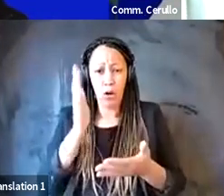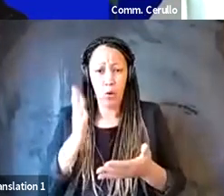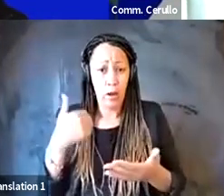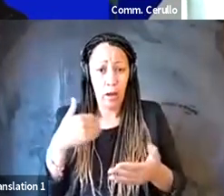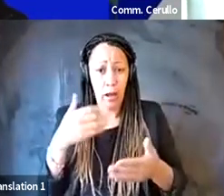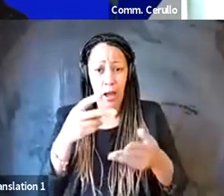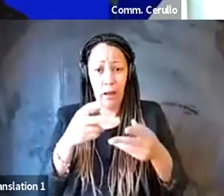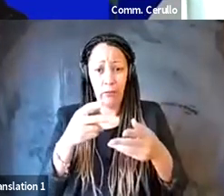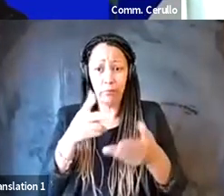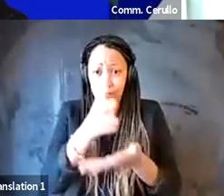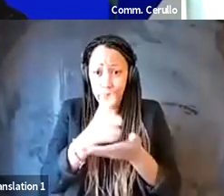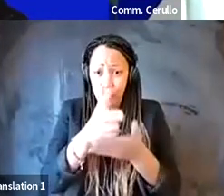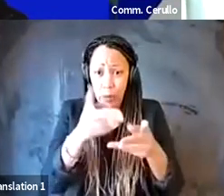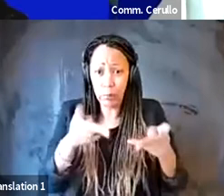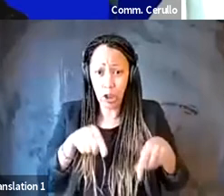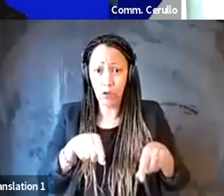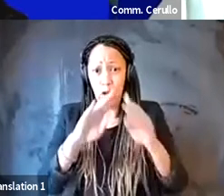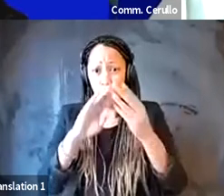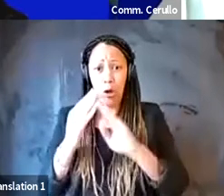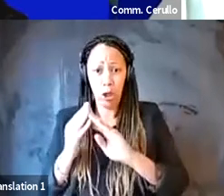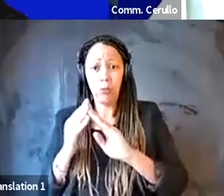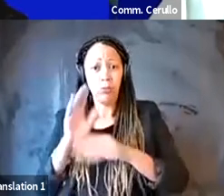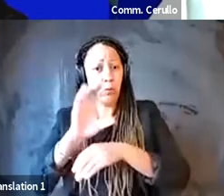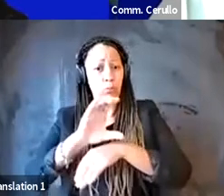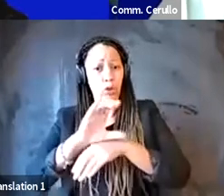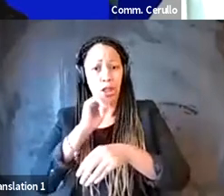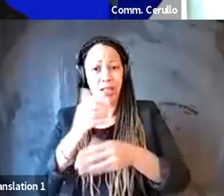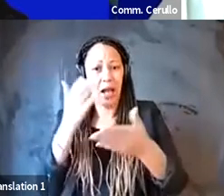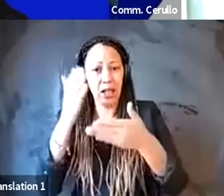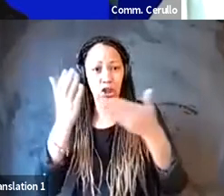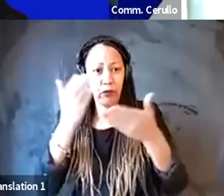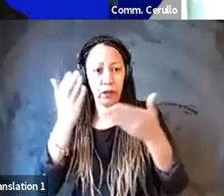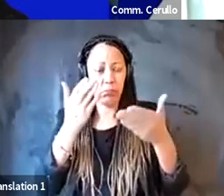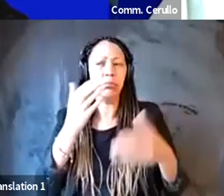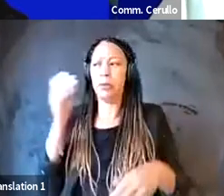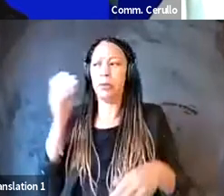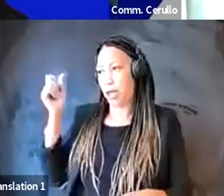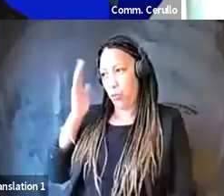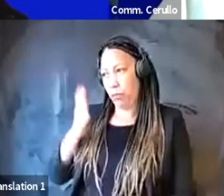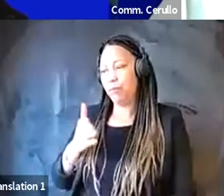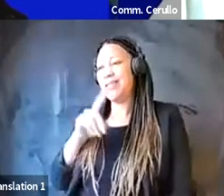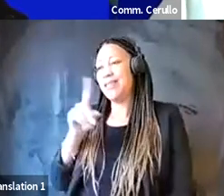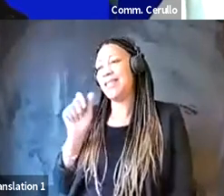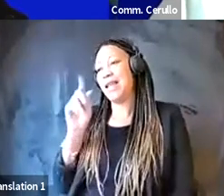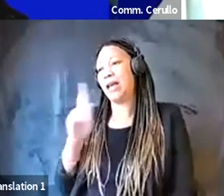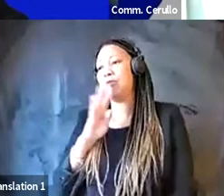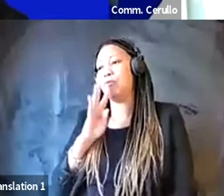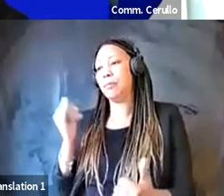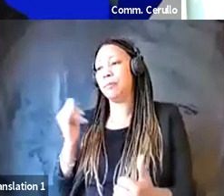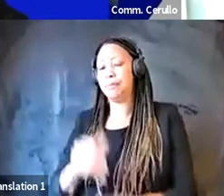the community during the week when the church is not in service? Yes, they will. This is Zach. Okay, thank